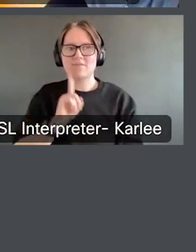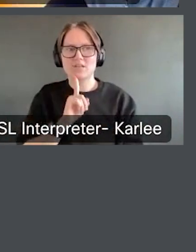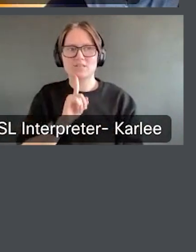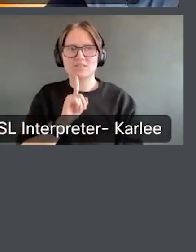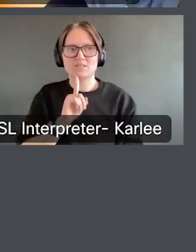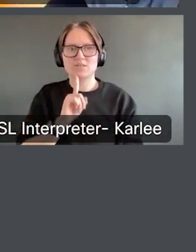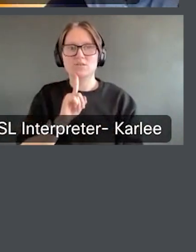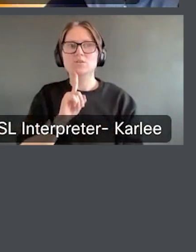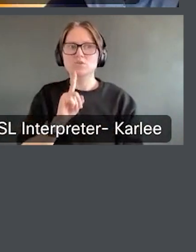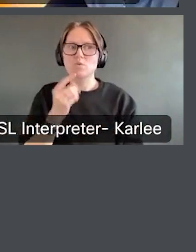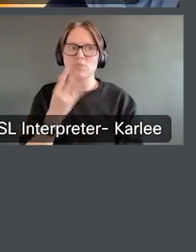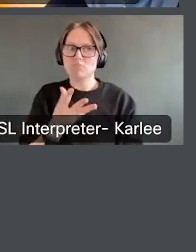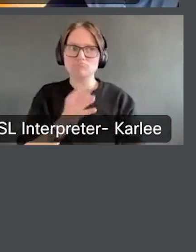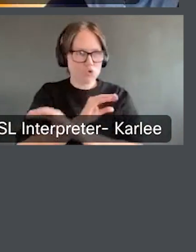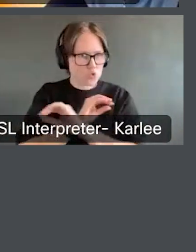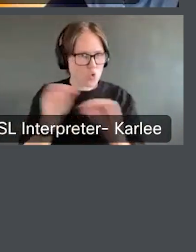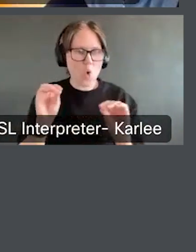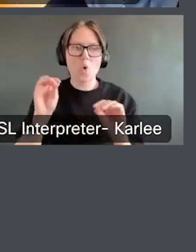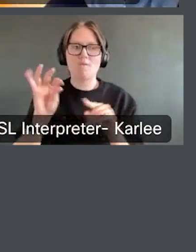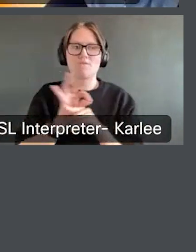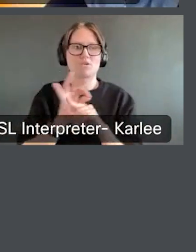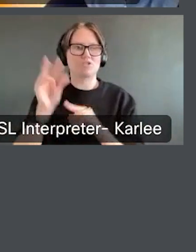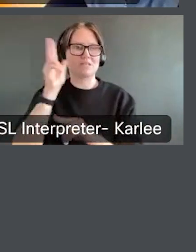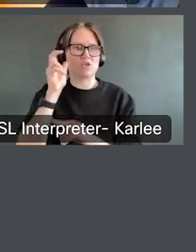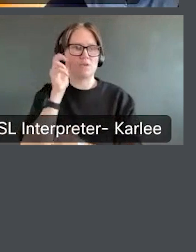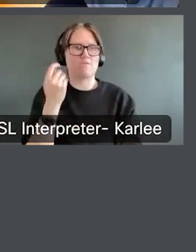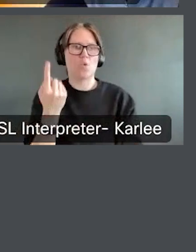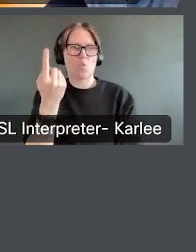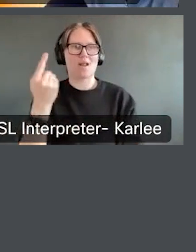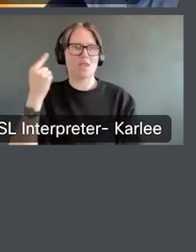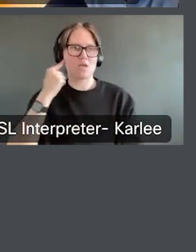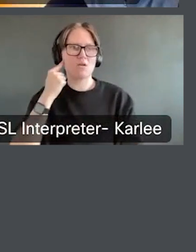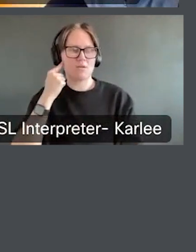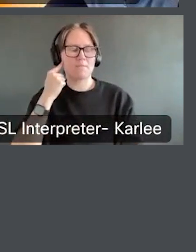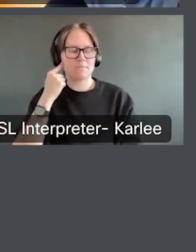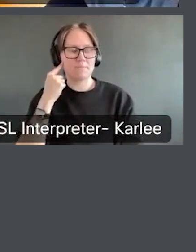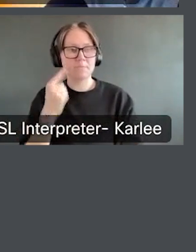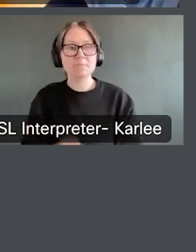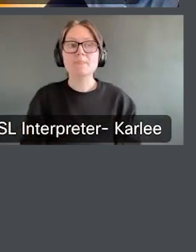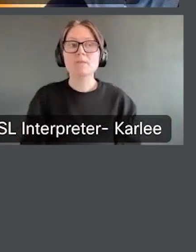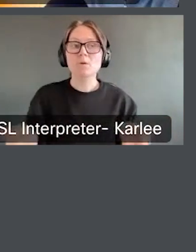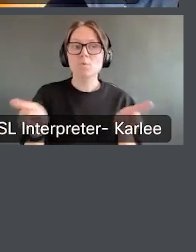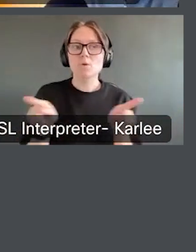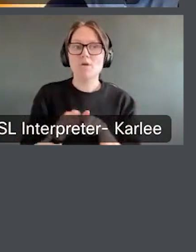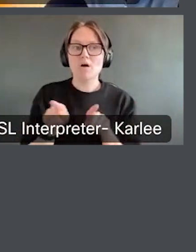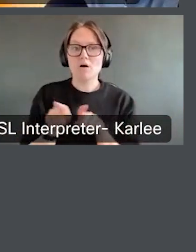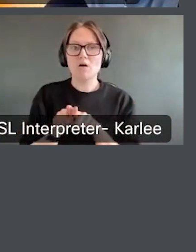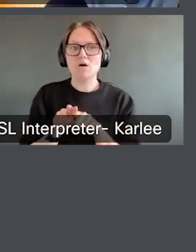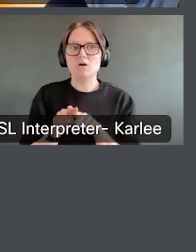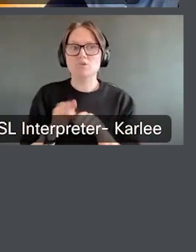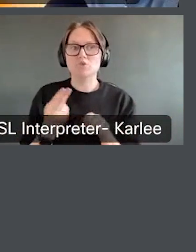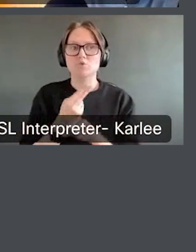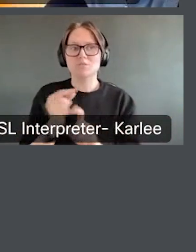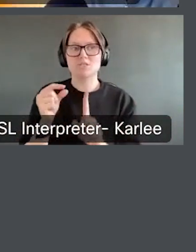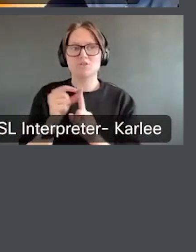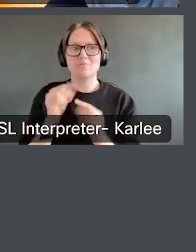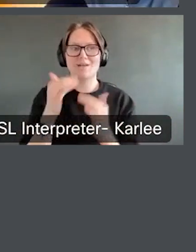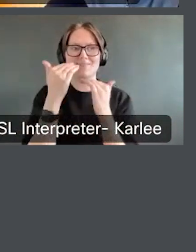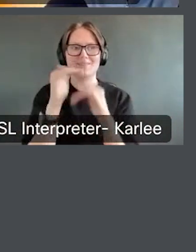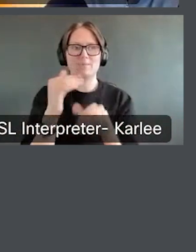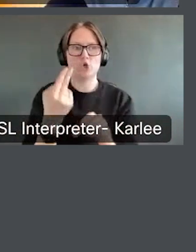in one ear. We have also come out with the term limited usable